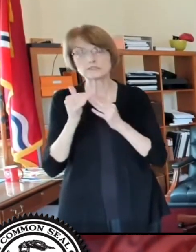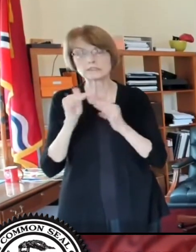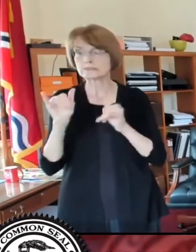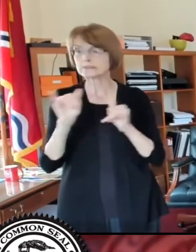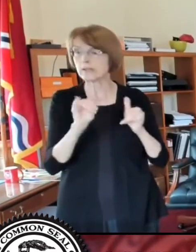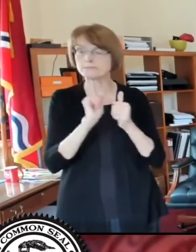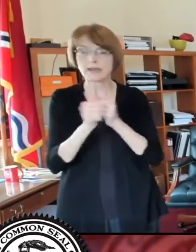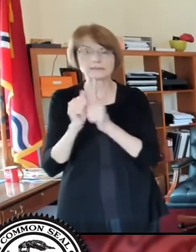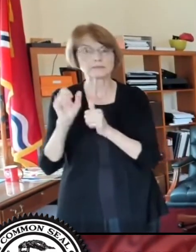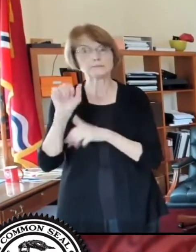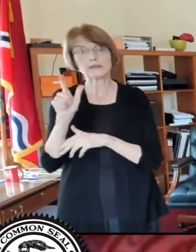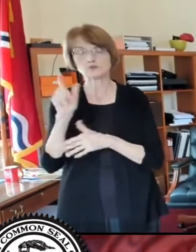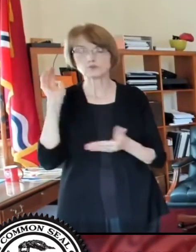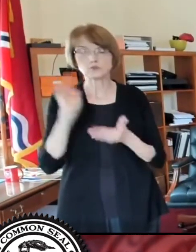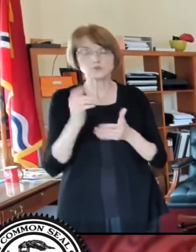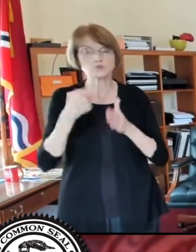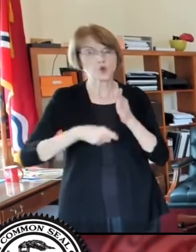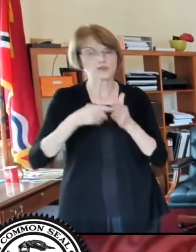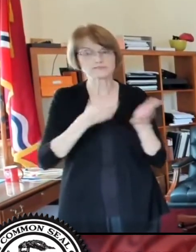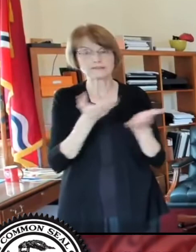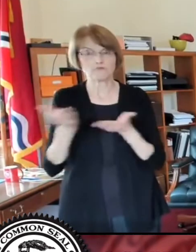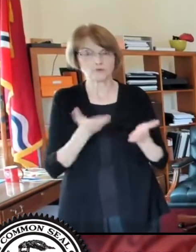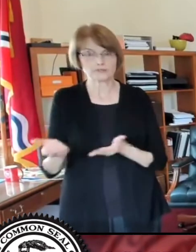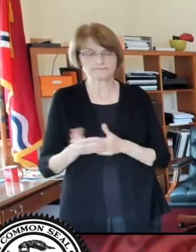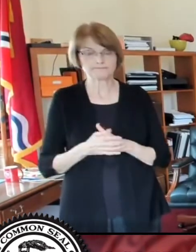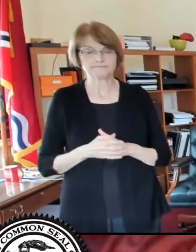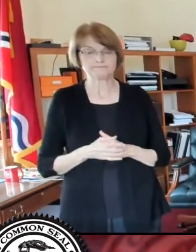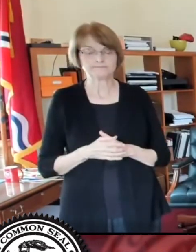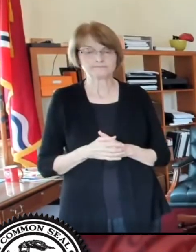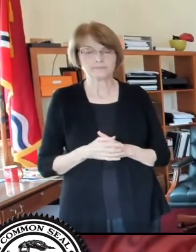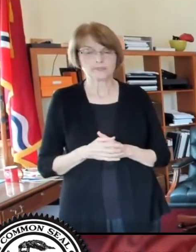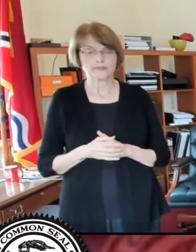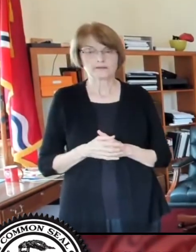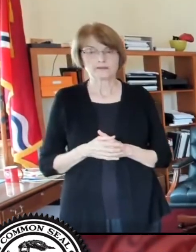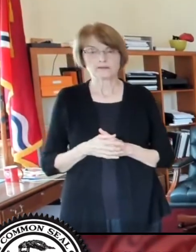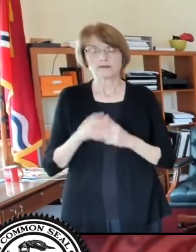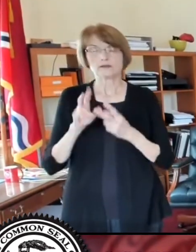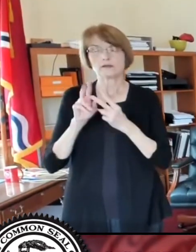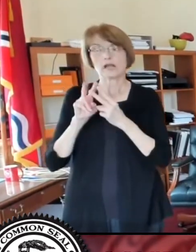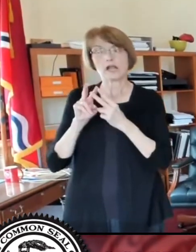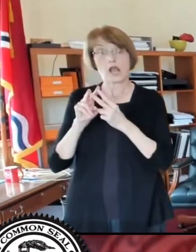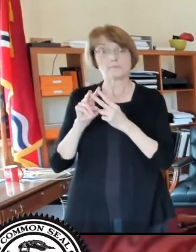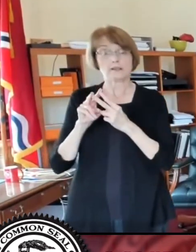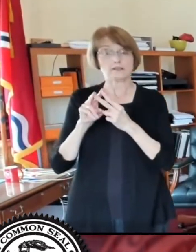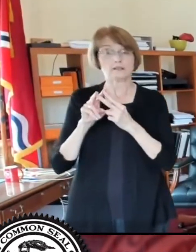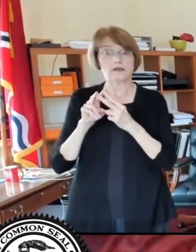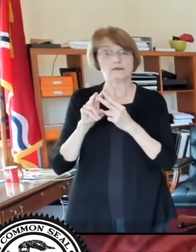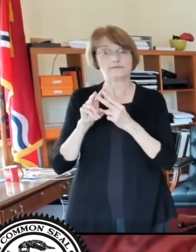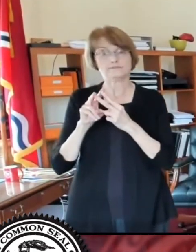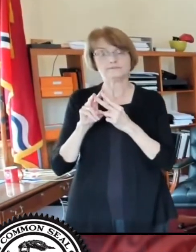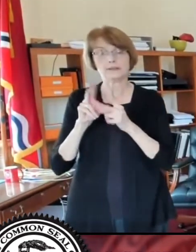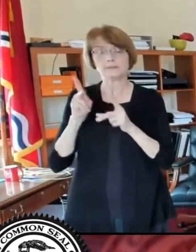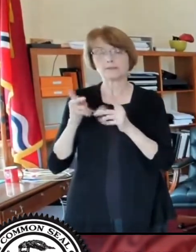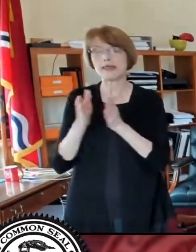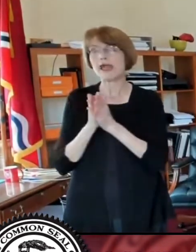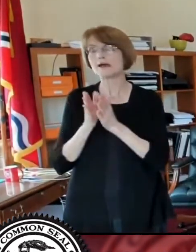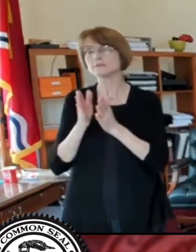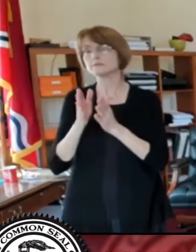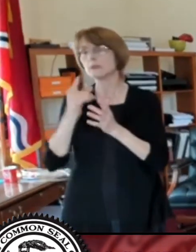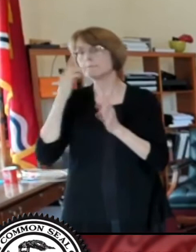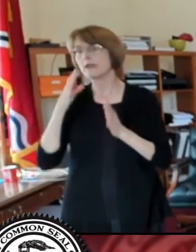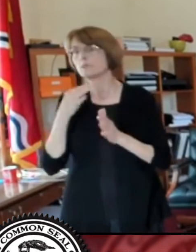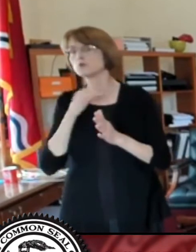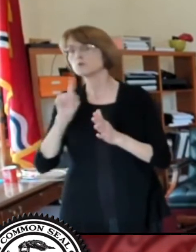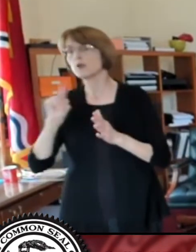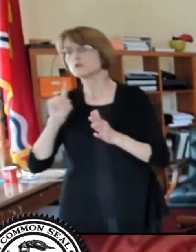we'll see how that works out. We have a couple of folks asking, Mayor, where is your mask currently? Right